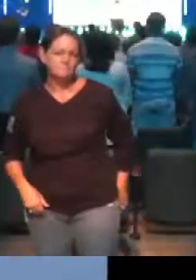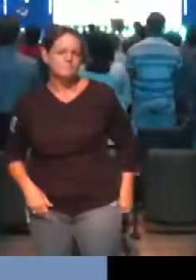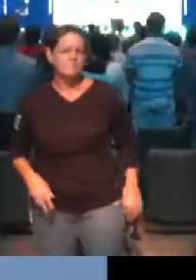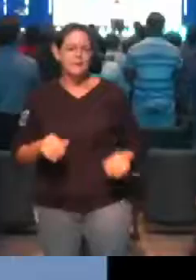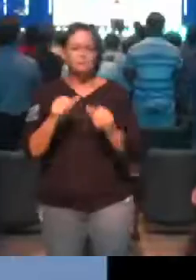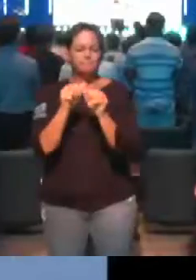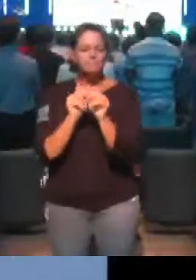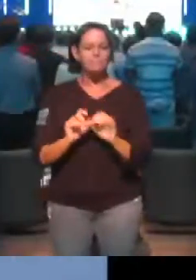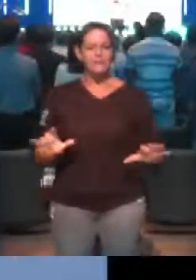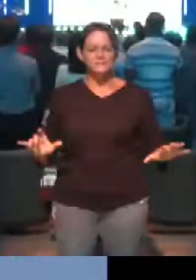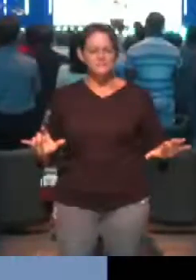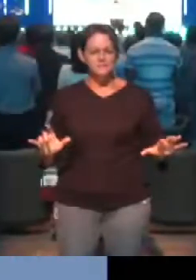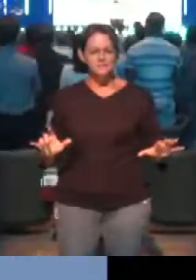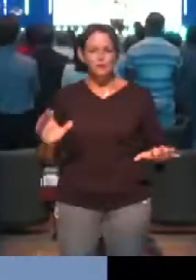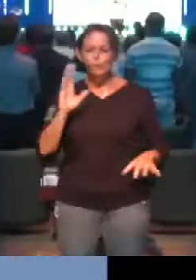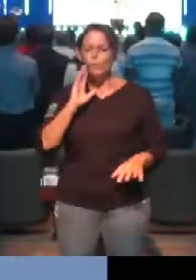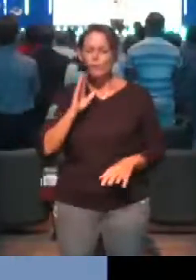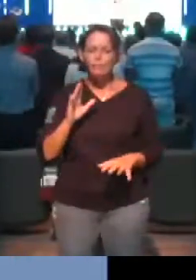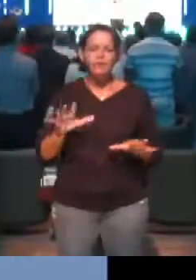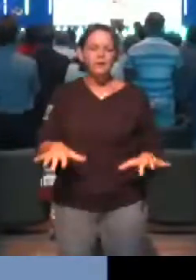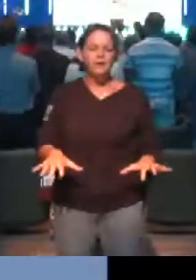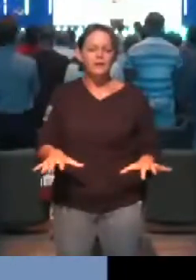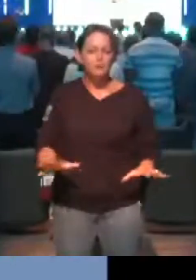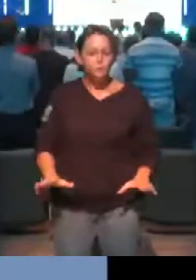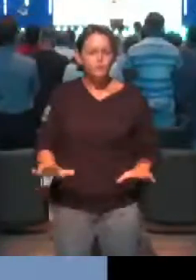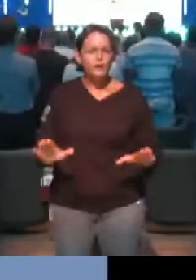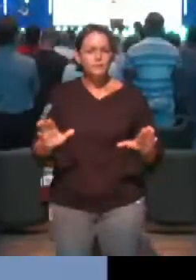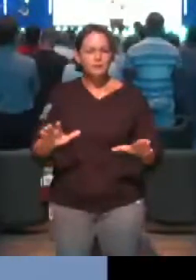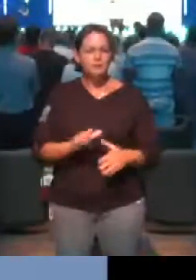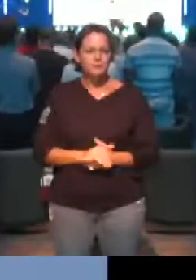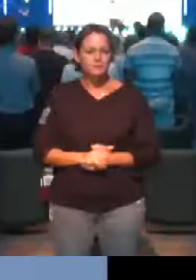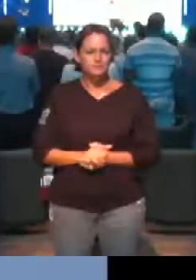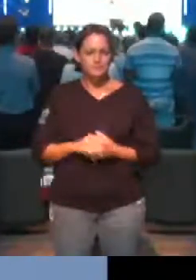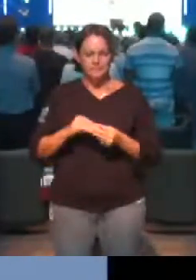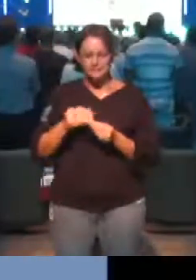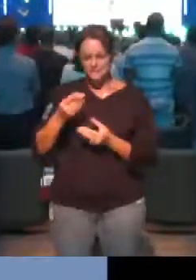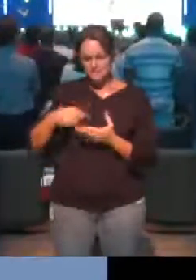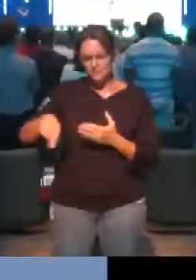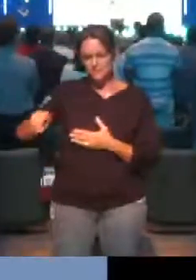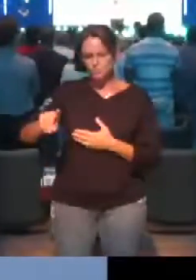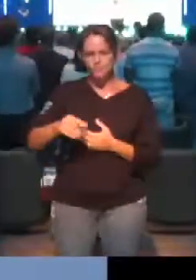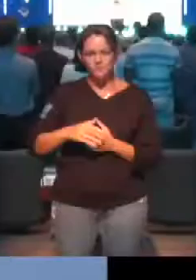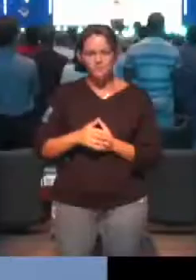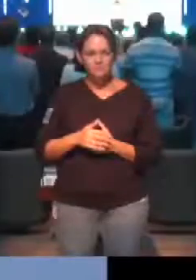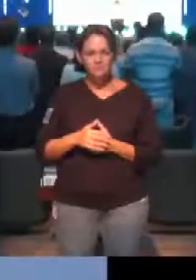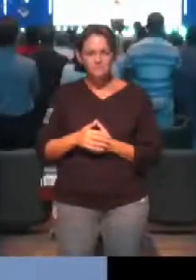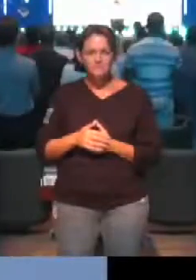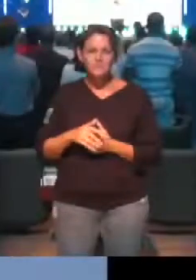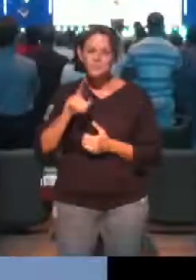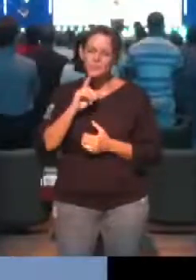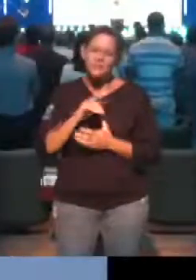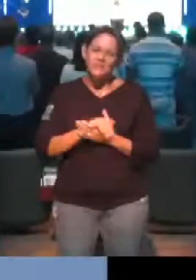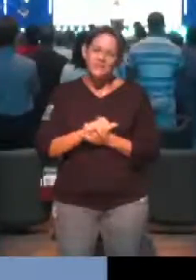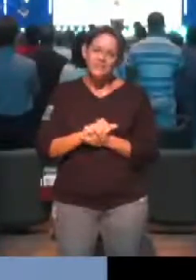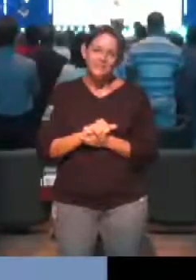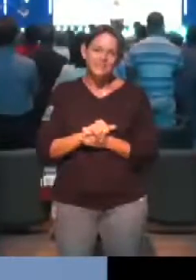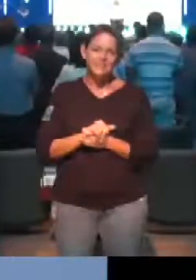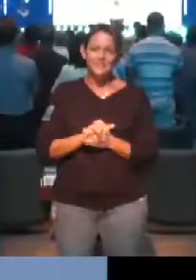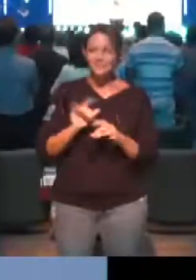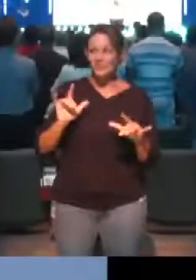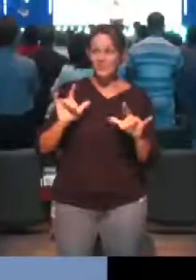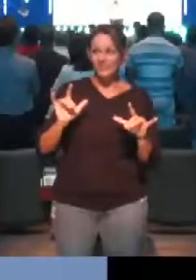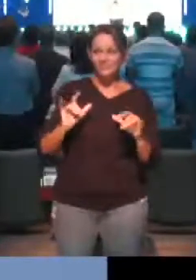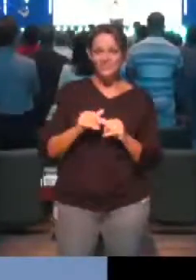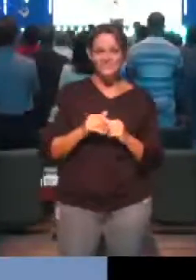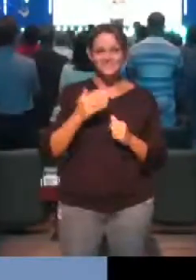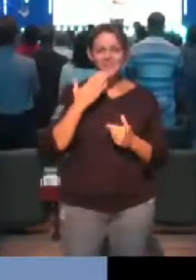Blessed series. It is going to be an incredible message next weekend, so don't miss that. Hey, church, we love you,